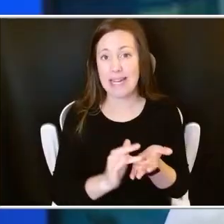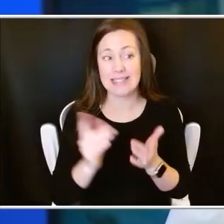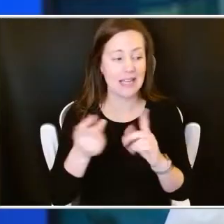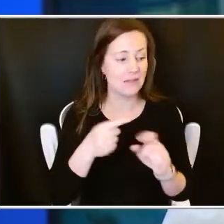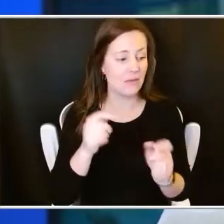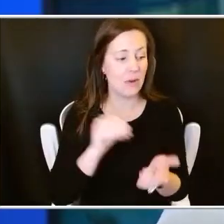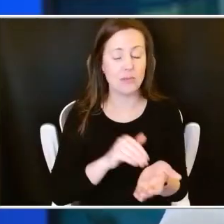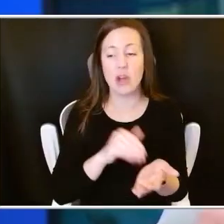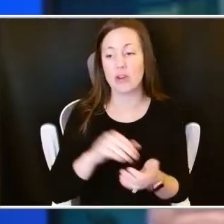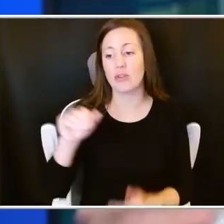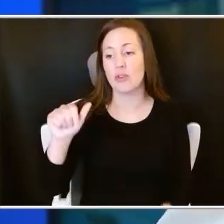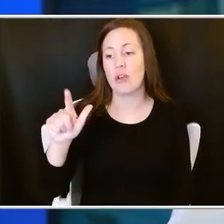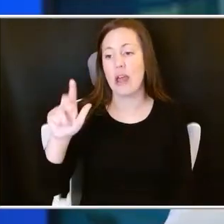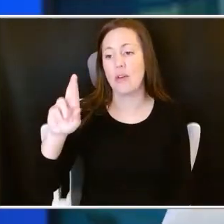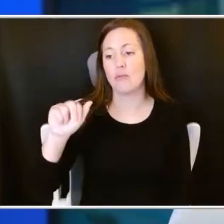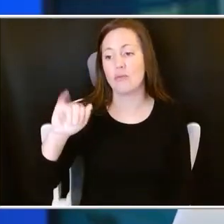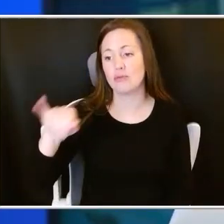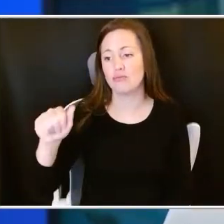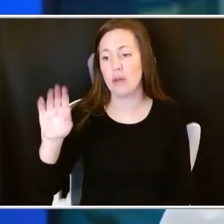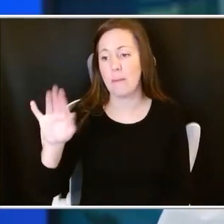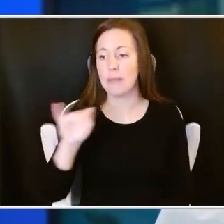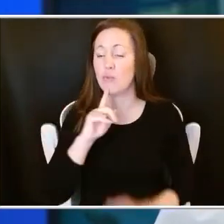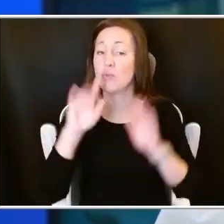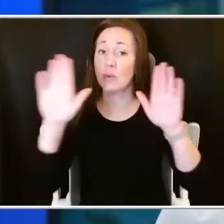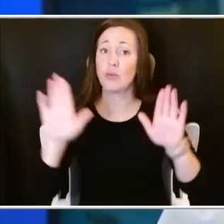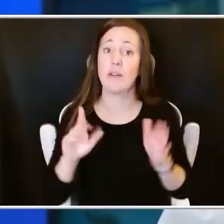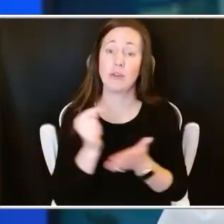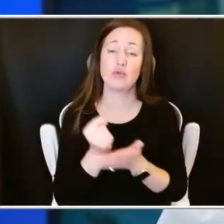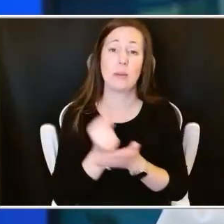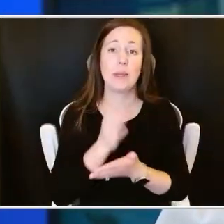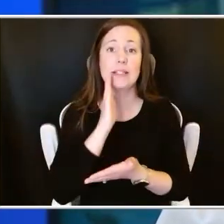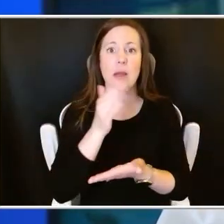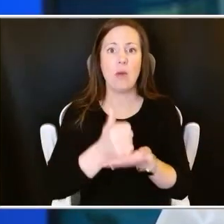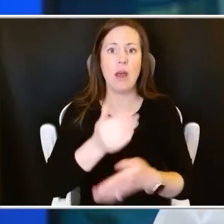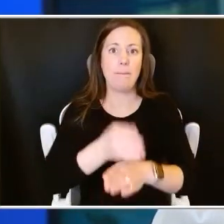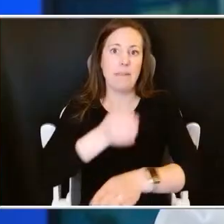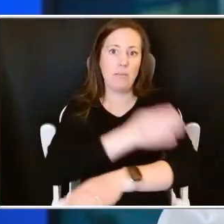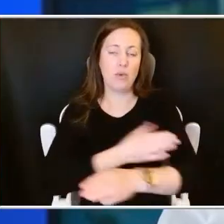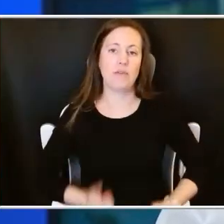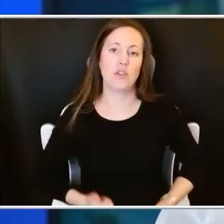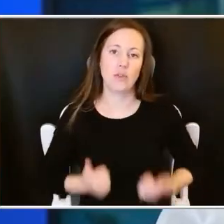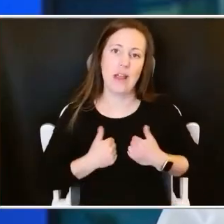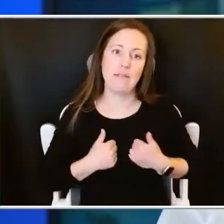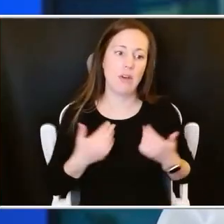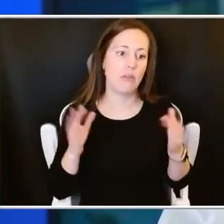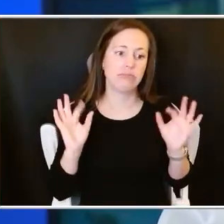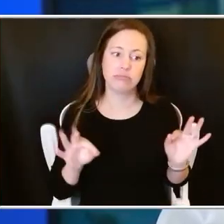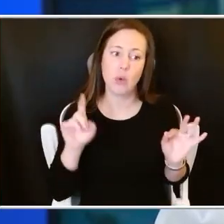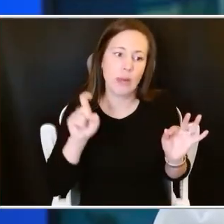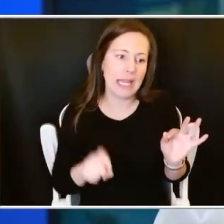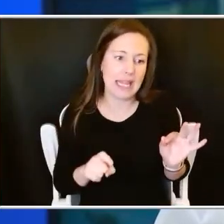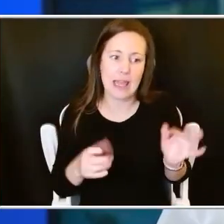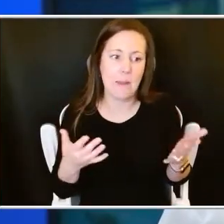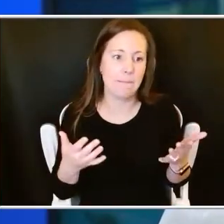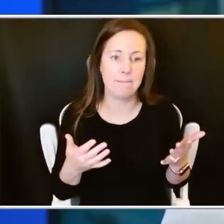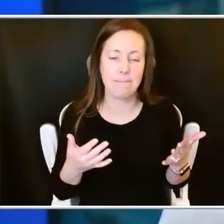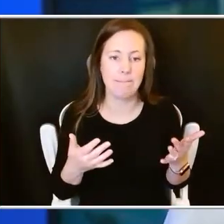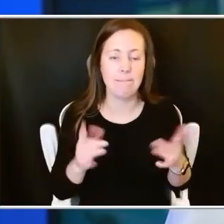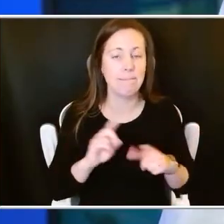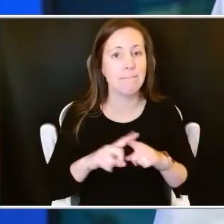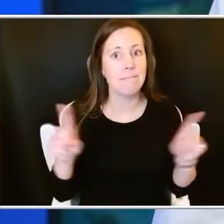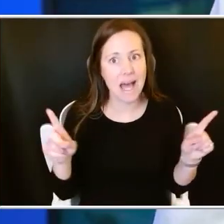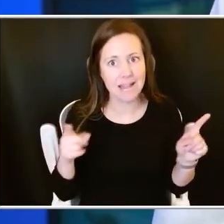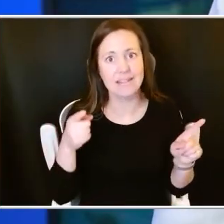treatments. We need them. They improve survival. They're tremendous in how we treat colon and rectal cancer these days. But they also